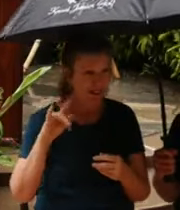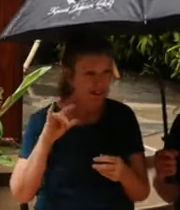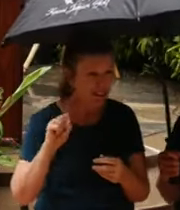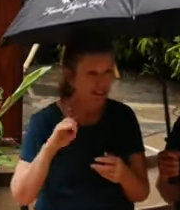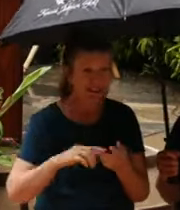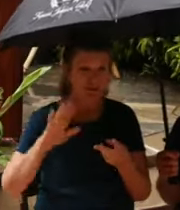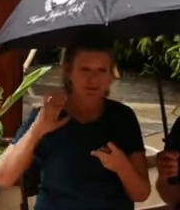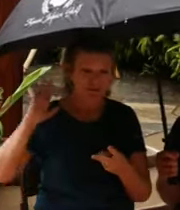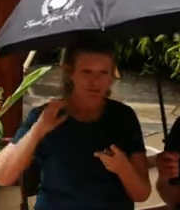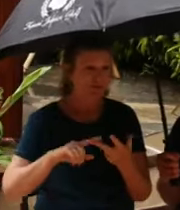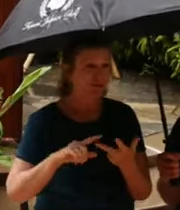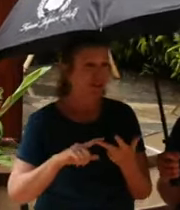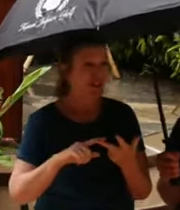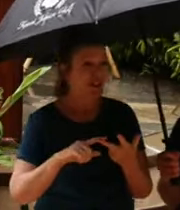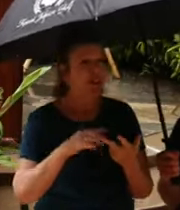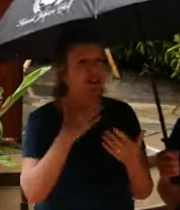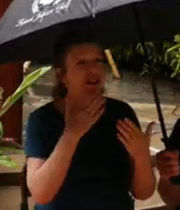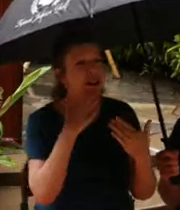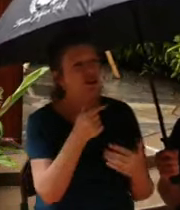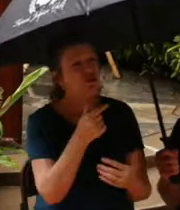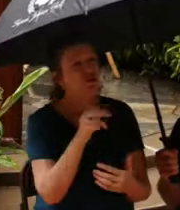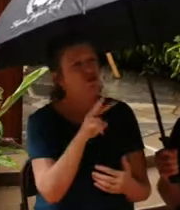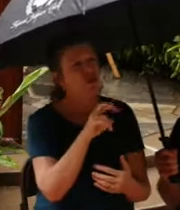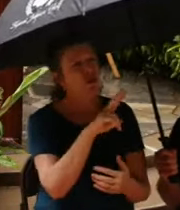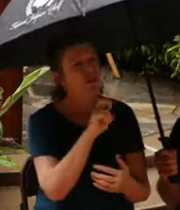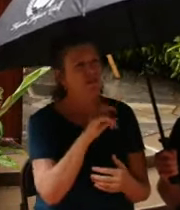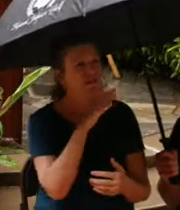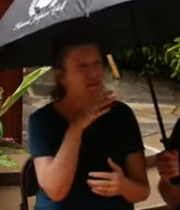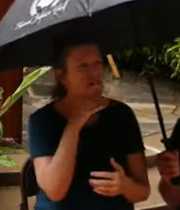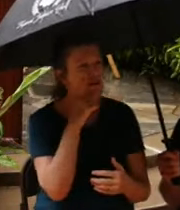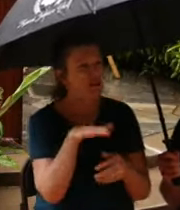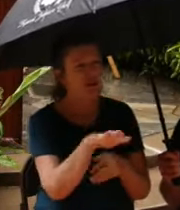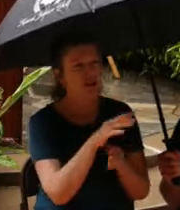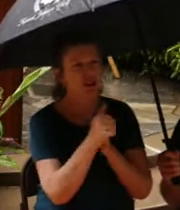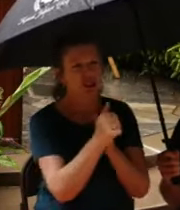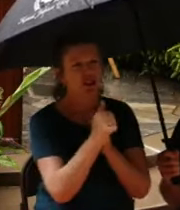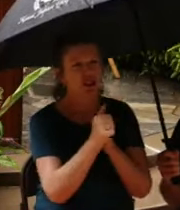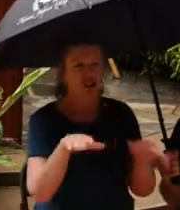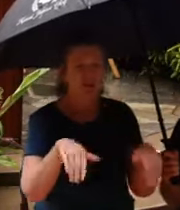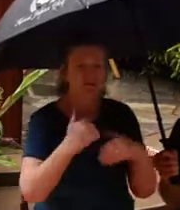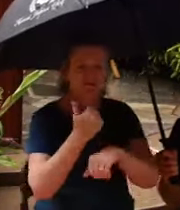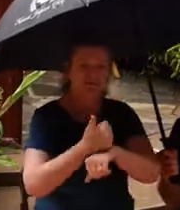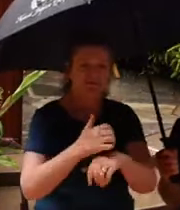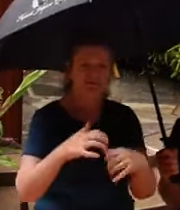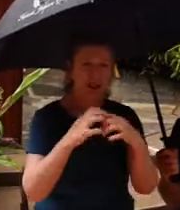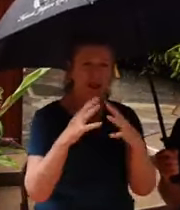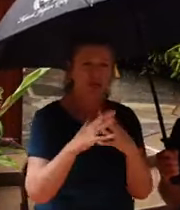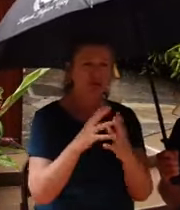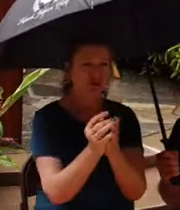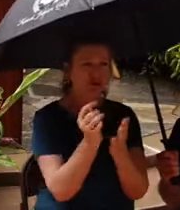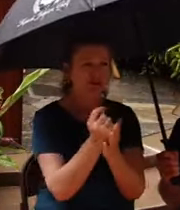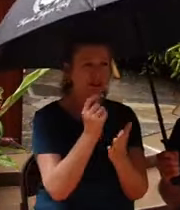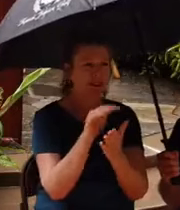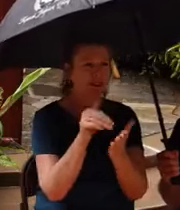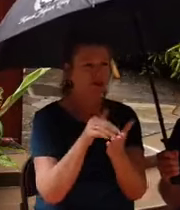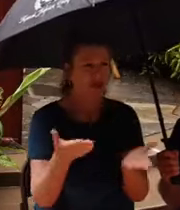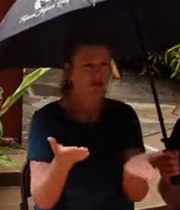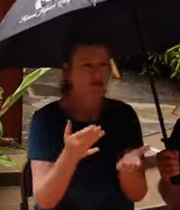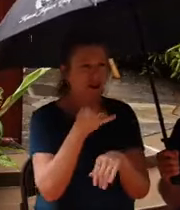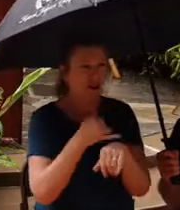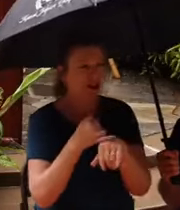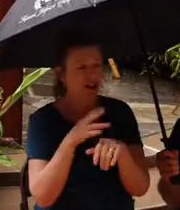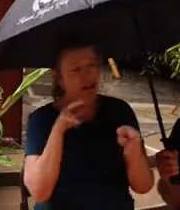We thank Grove Farm for its leadership in bringing a treatment center to our island, and look forward